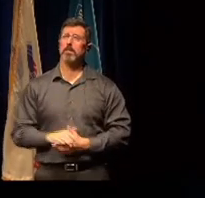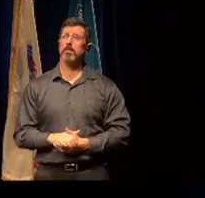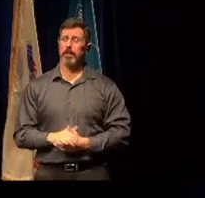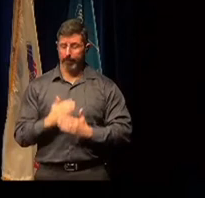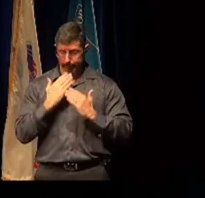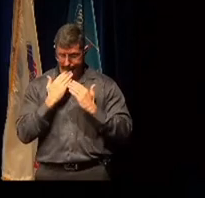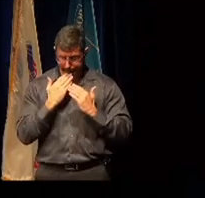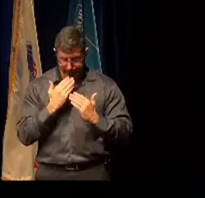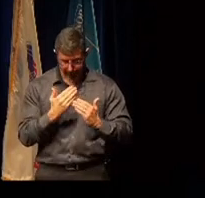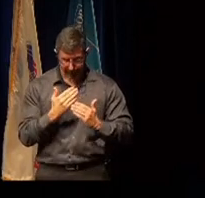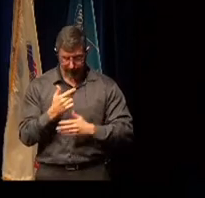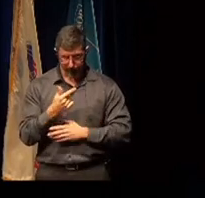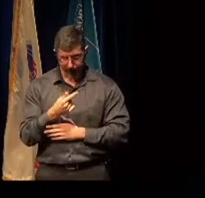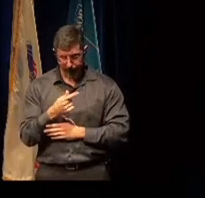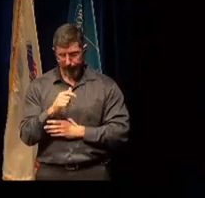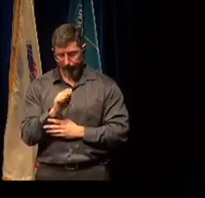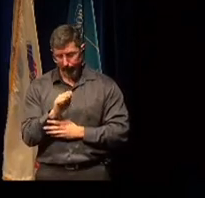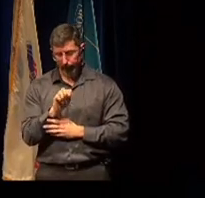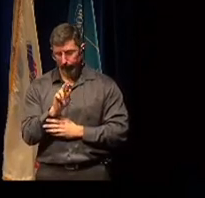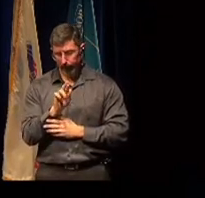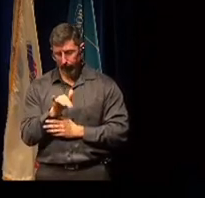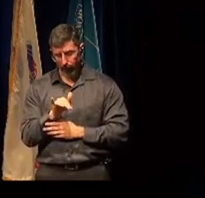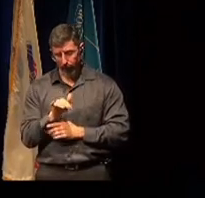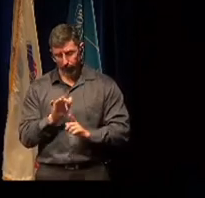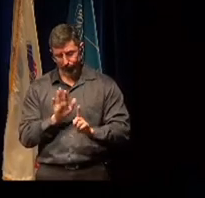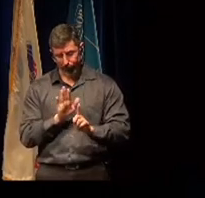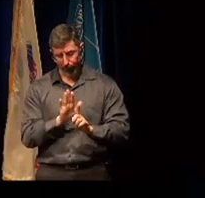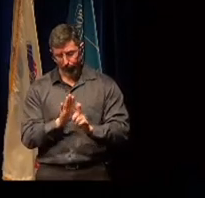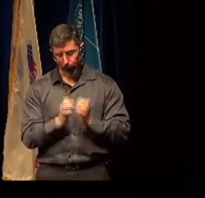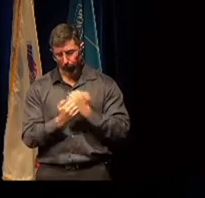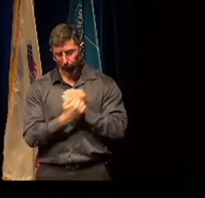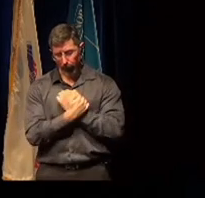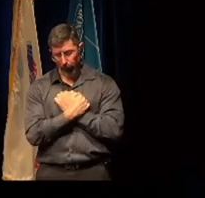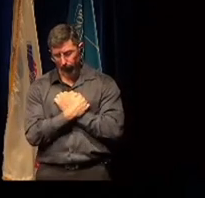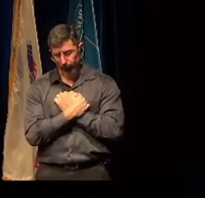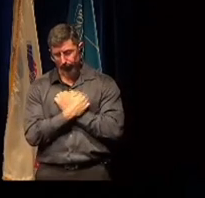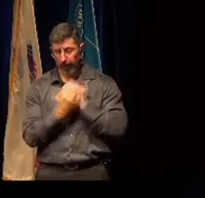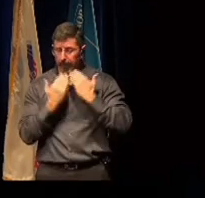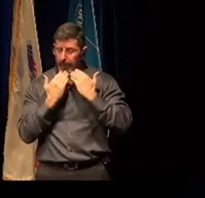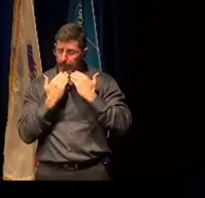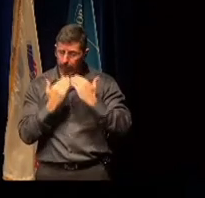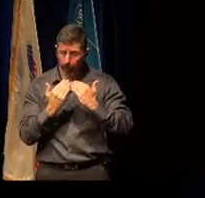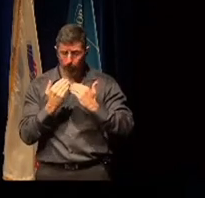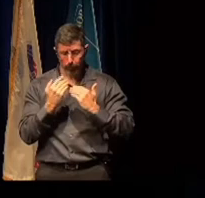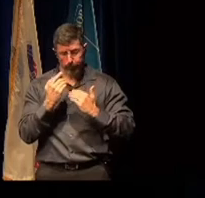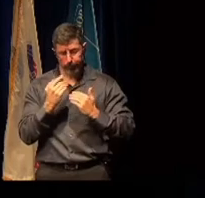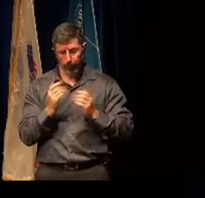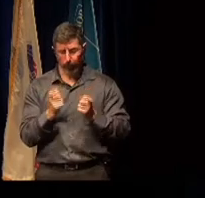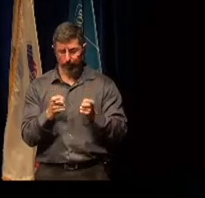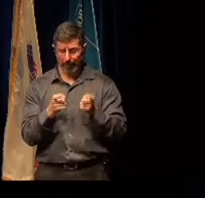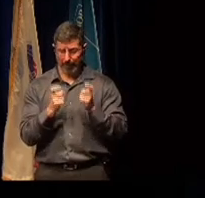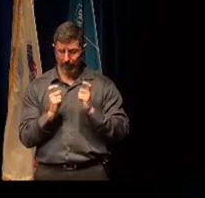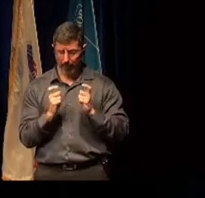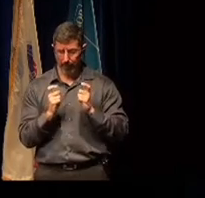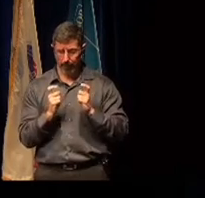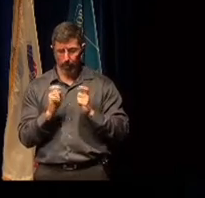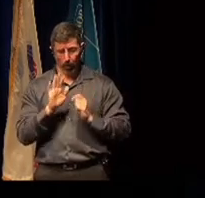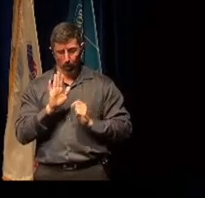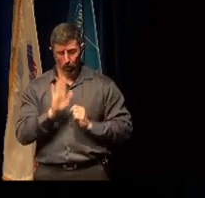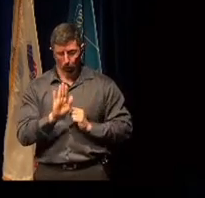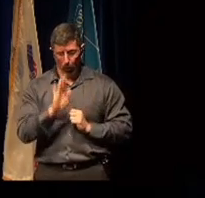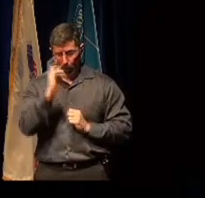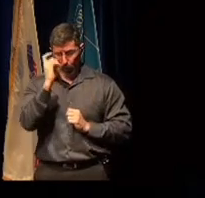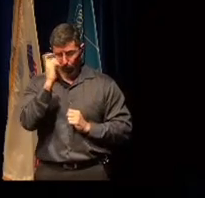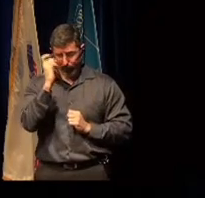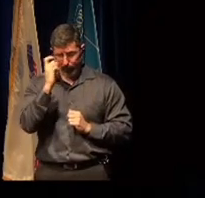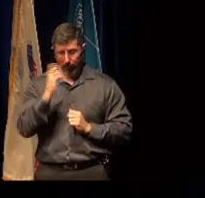Thank you, Gary, for your love. Thank you for leaving us with priceless wisdom for living and urging us to humbly